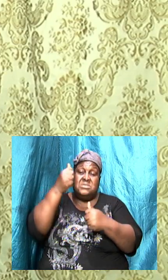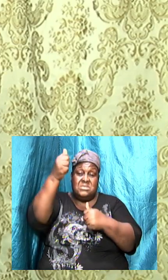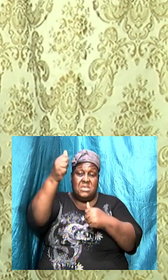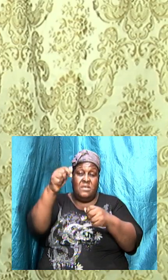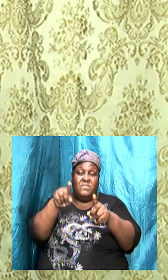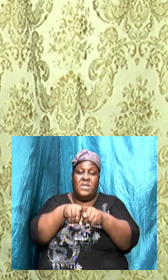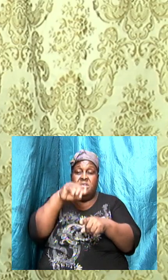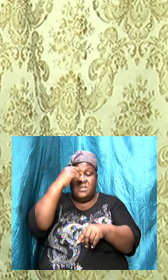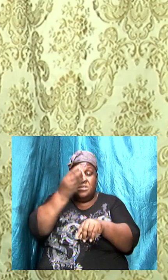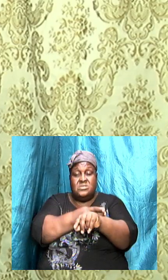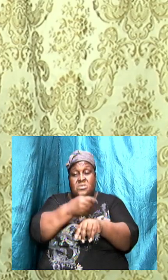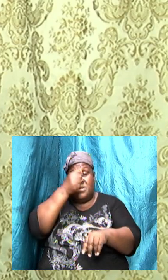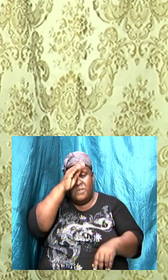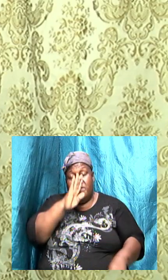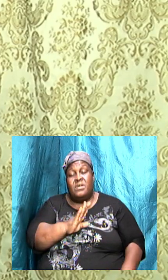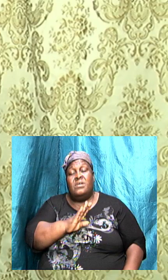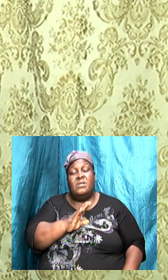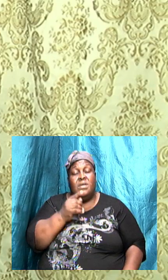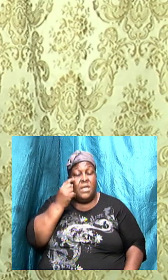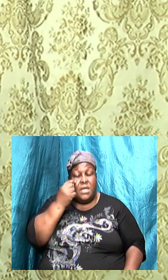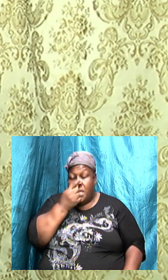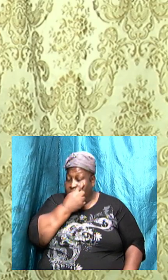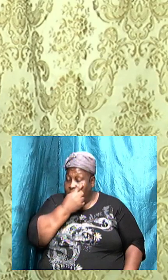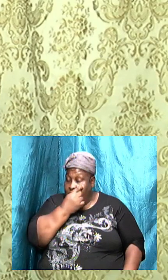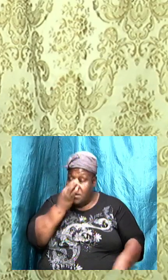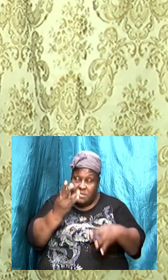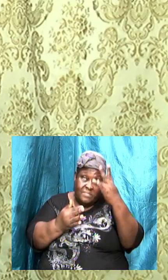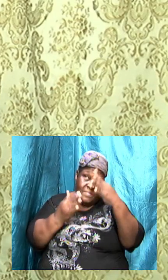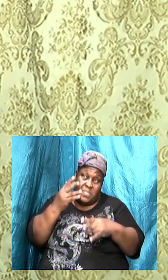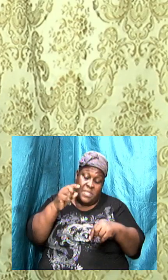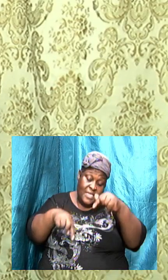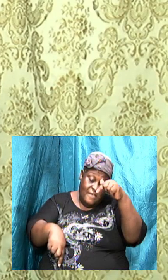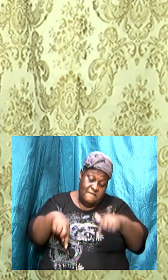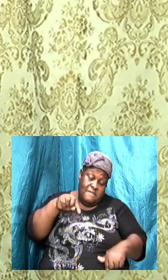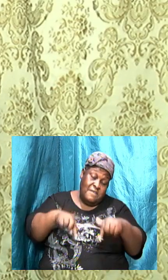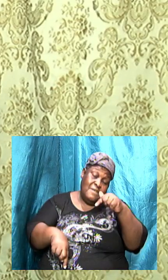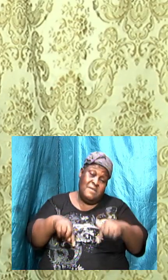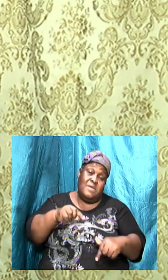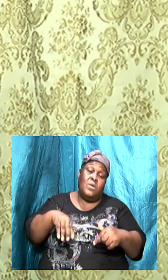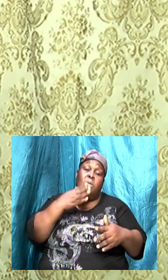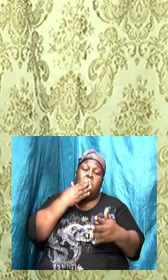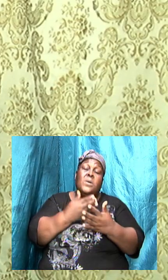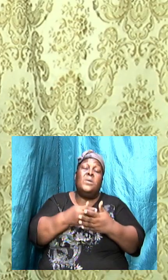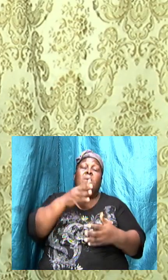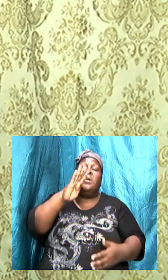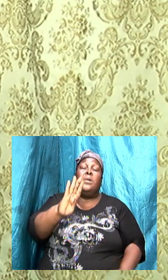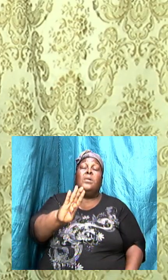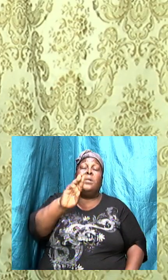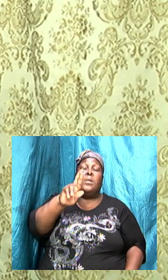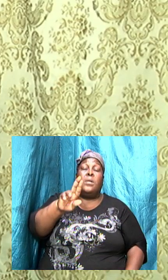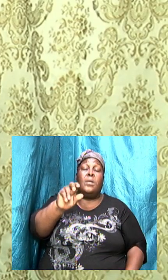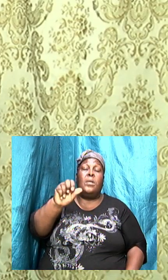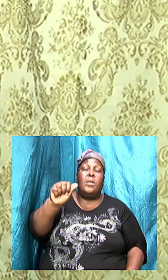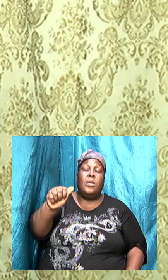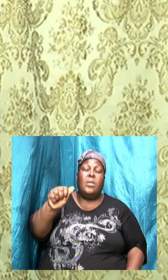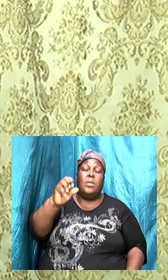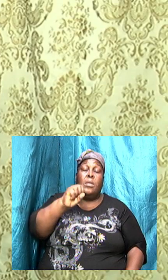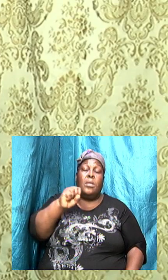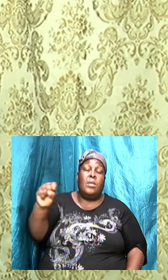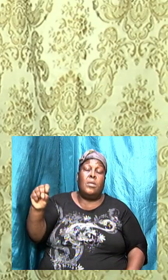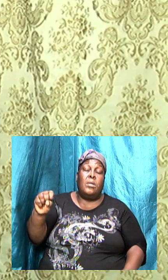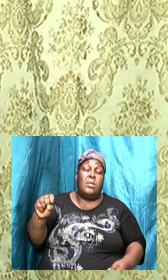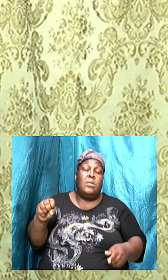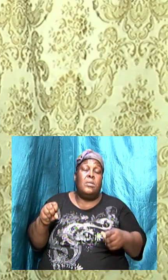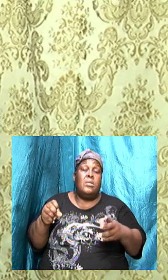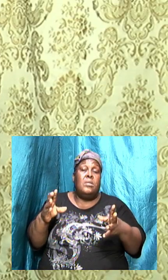whose eyes are like a flaming fire and whose feet are like fine brass, getting ready when the time